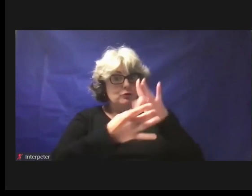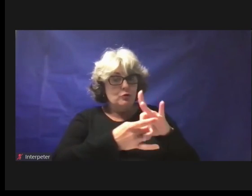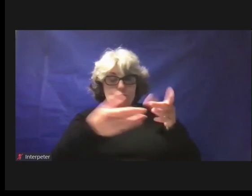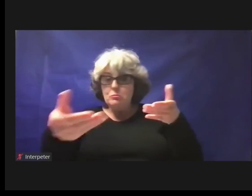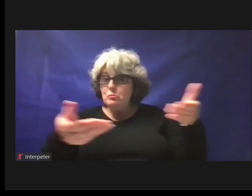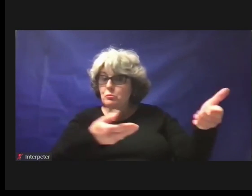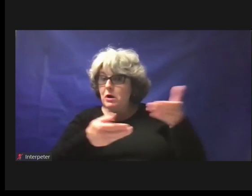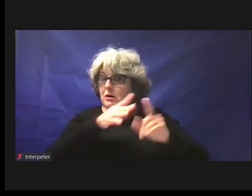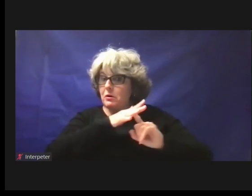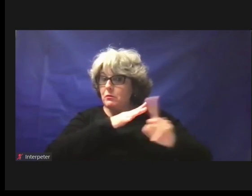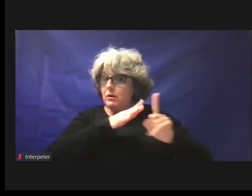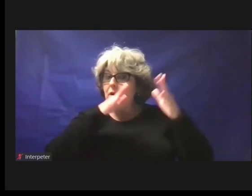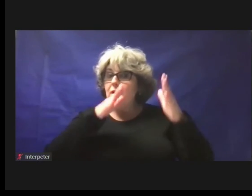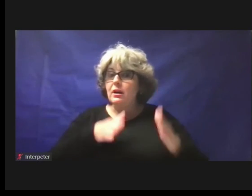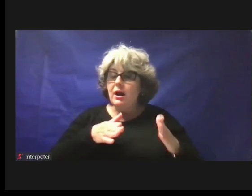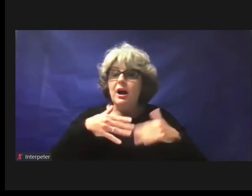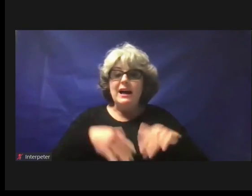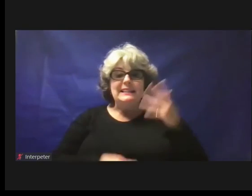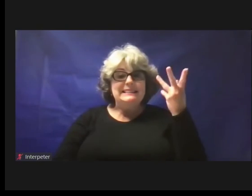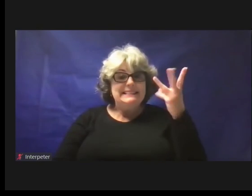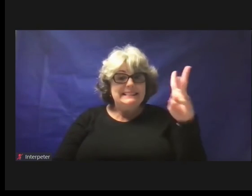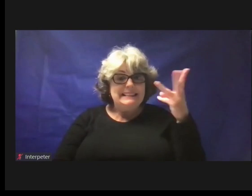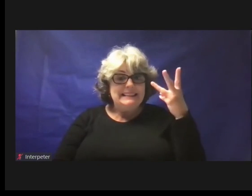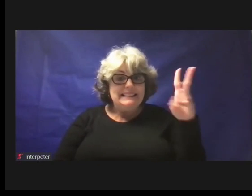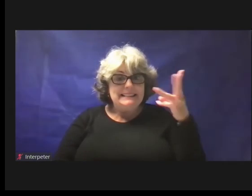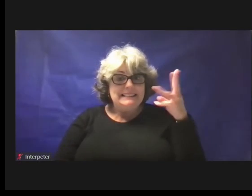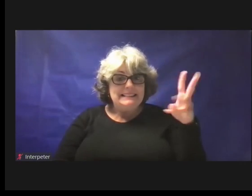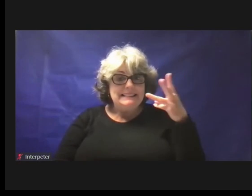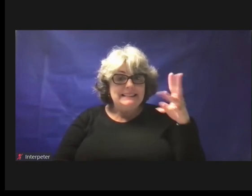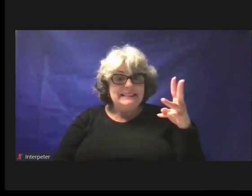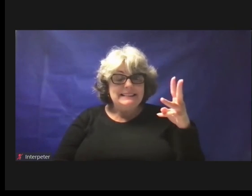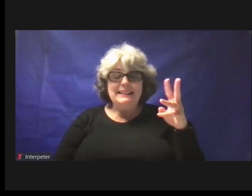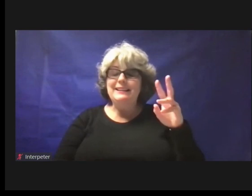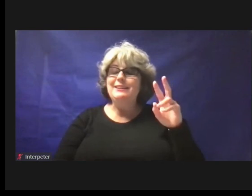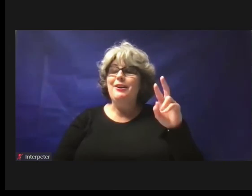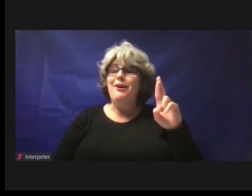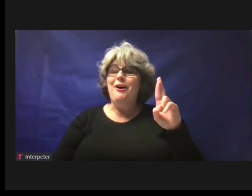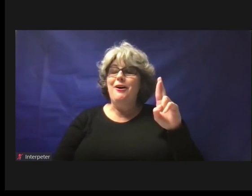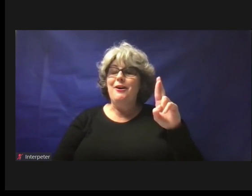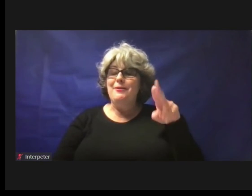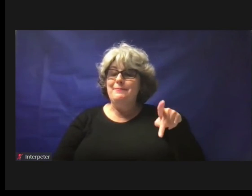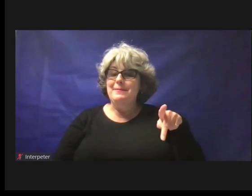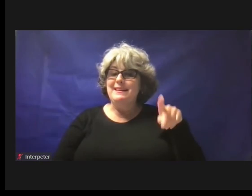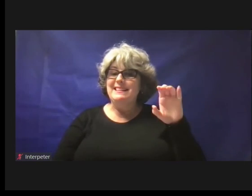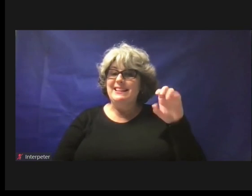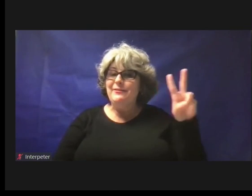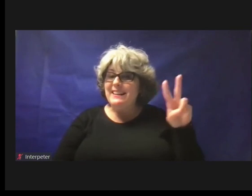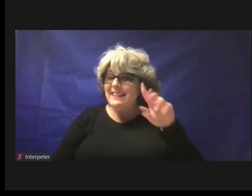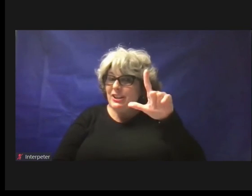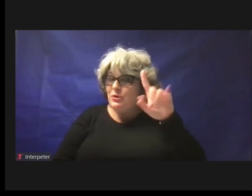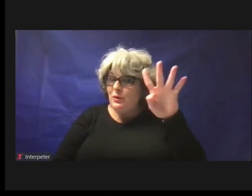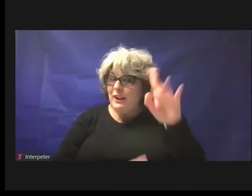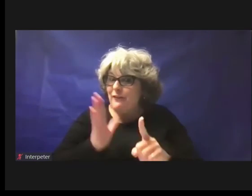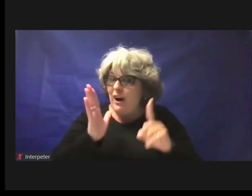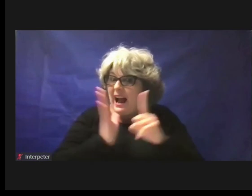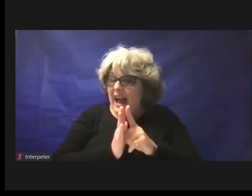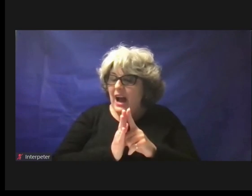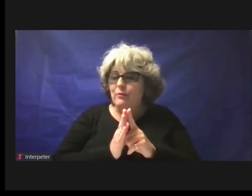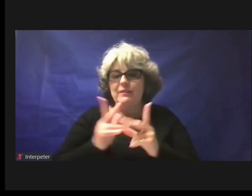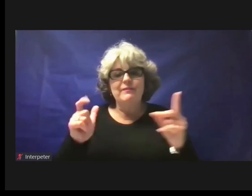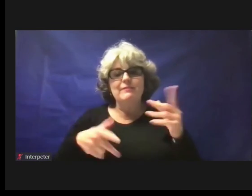welcome refugees. And he got 16 RPCVs within 24 hours. And